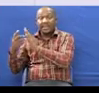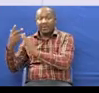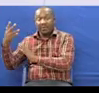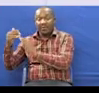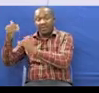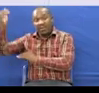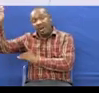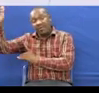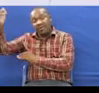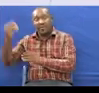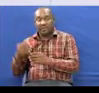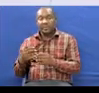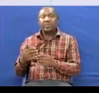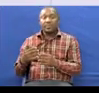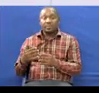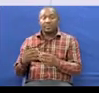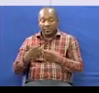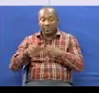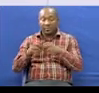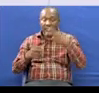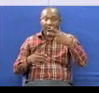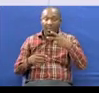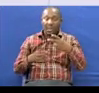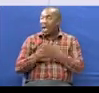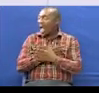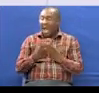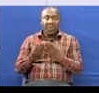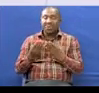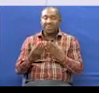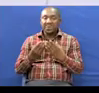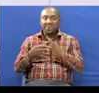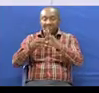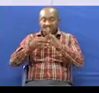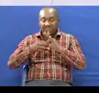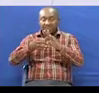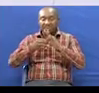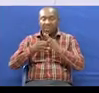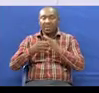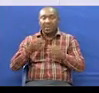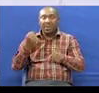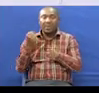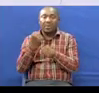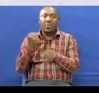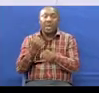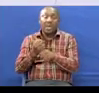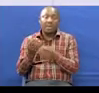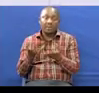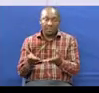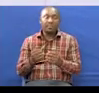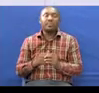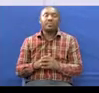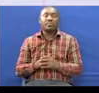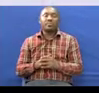populations, the age 65 and above, over the total populations who are involved in productions activities, the